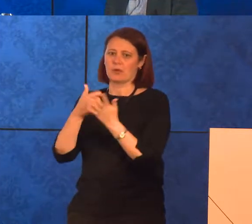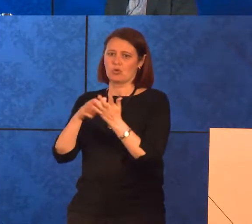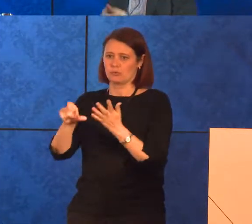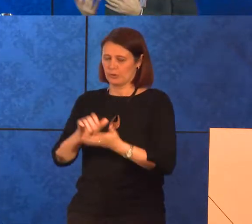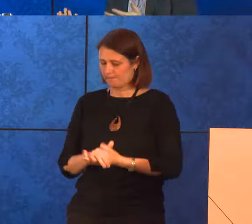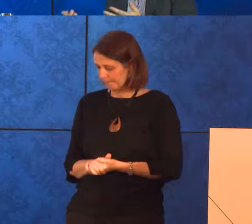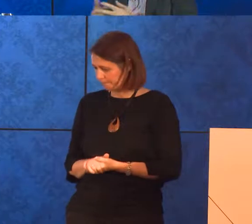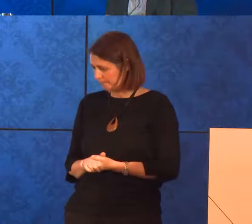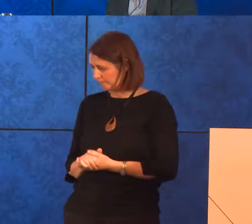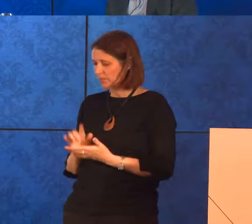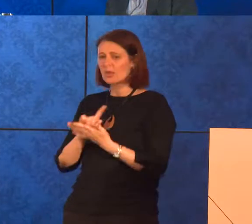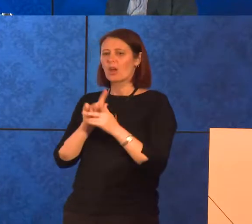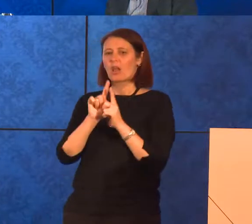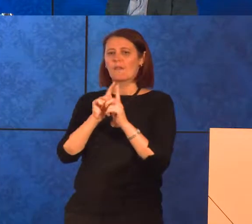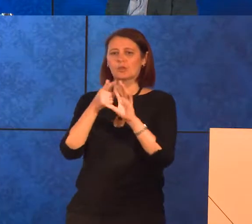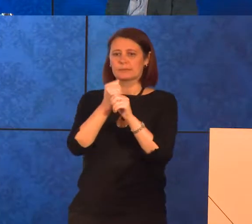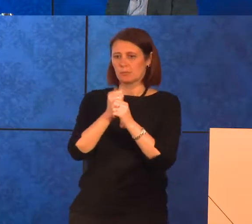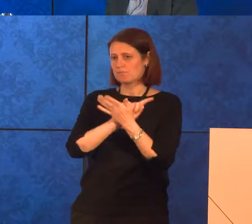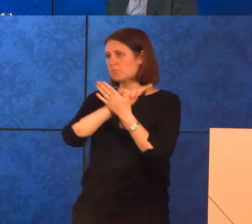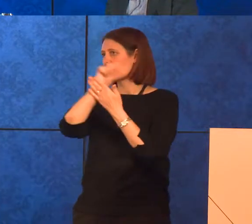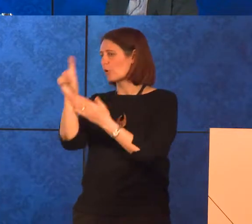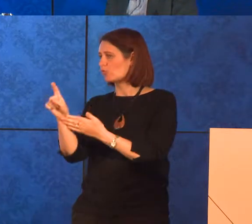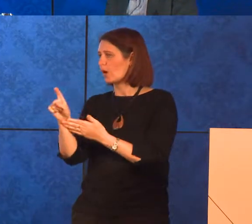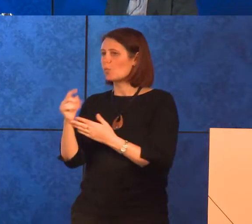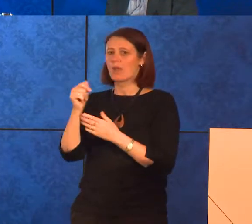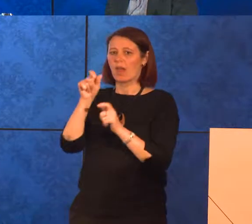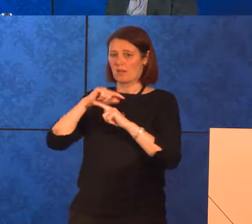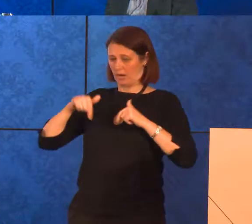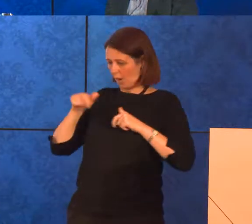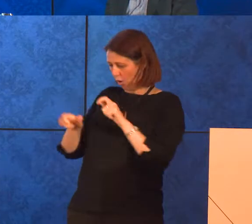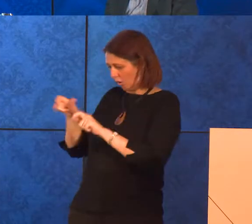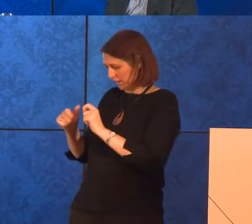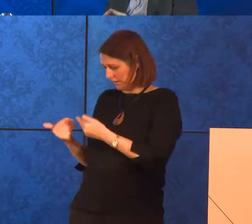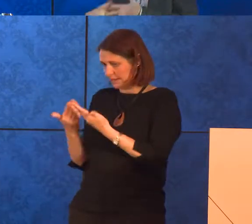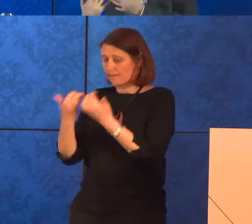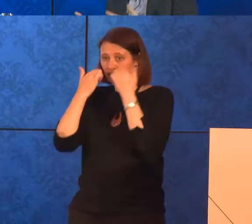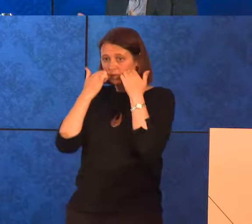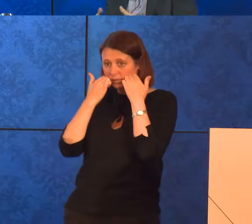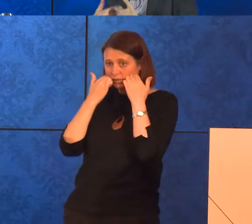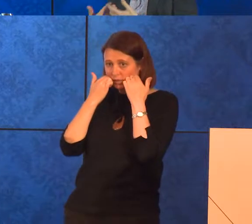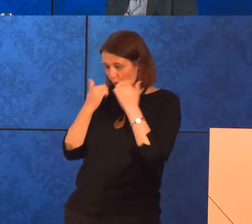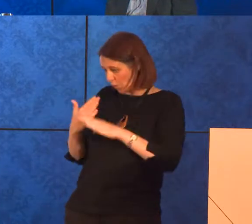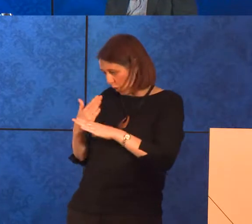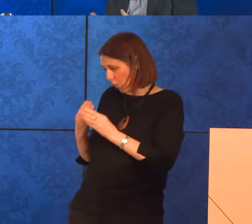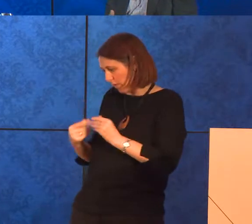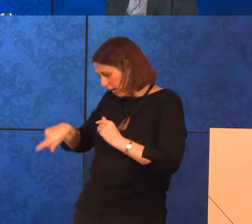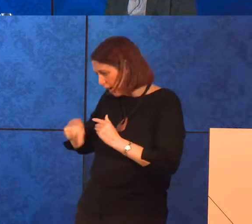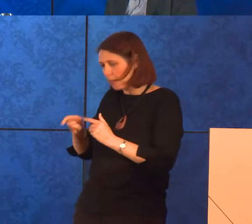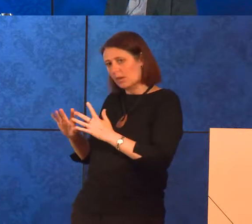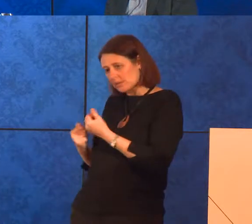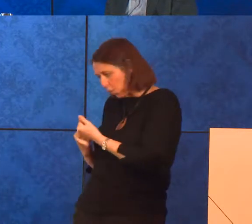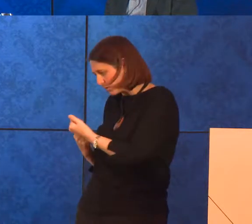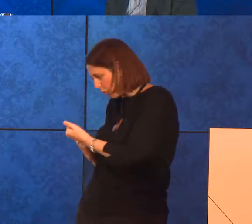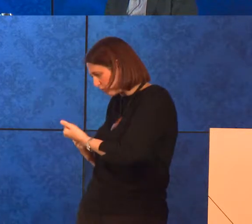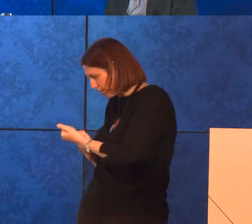So, for example, later on, when we had our clients give evidence, we would also work with them and support them